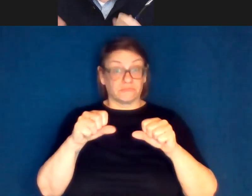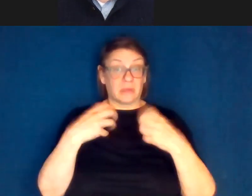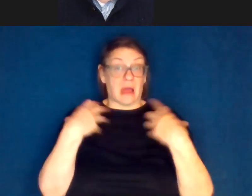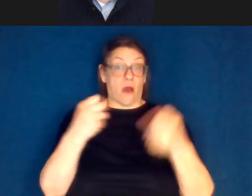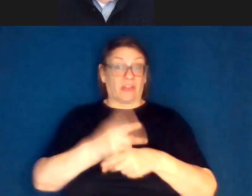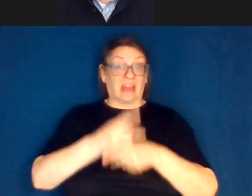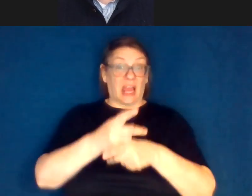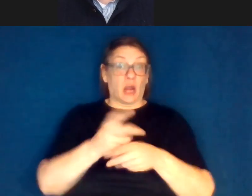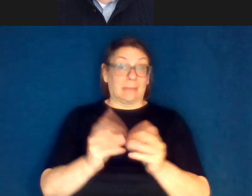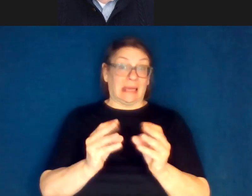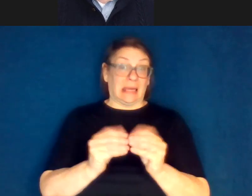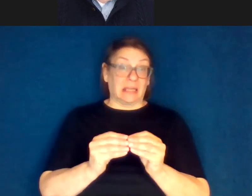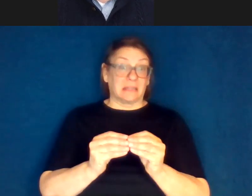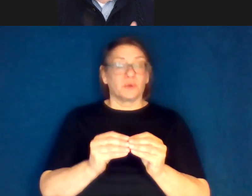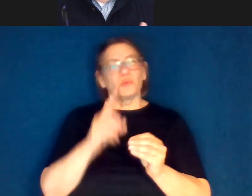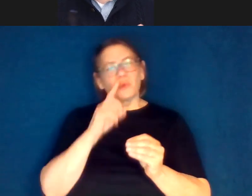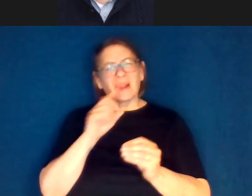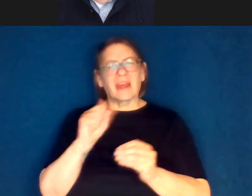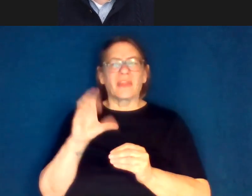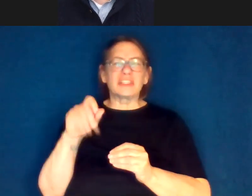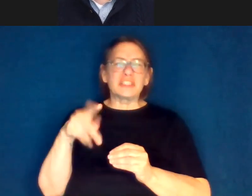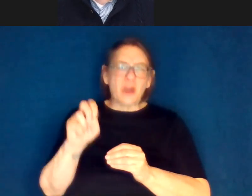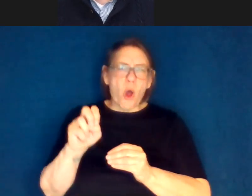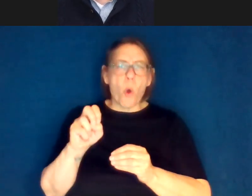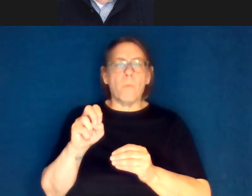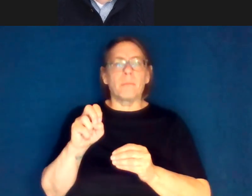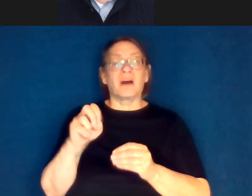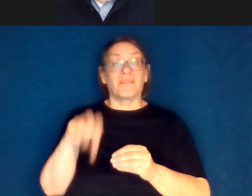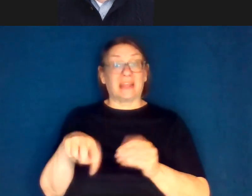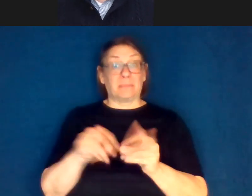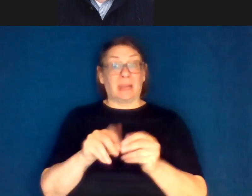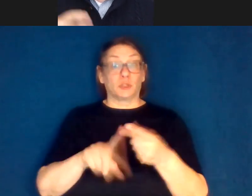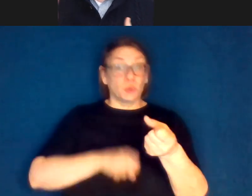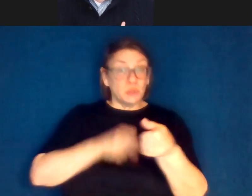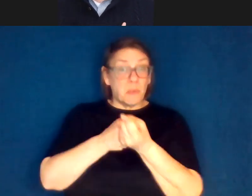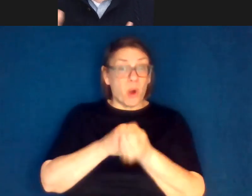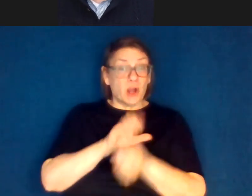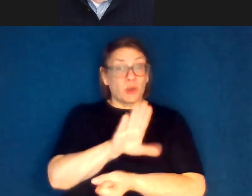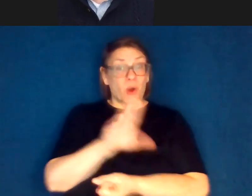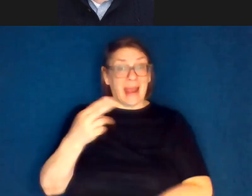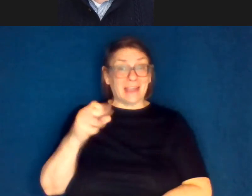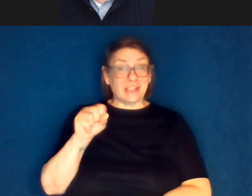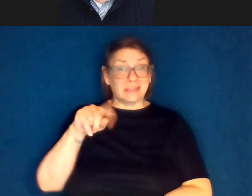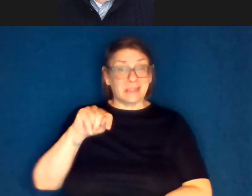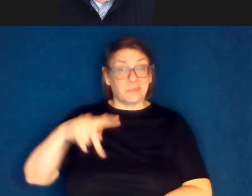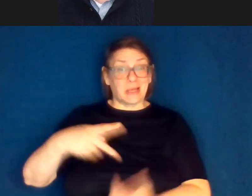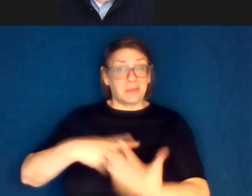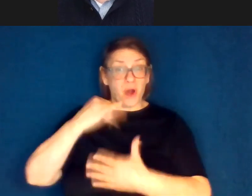of the scope of the committee had been supporting the HSTP project. So if there's a